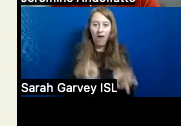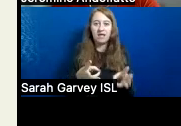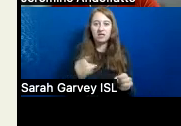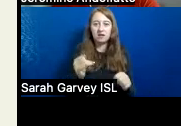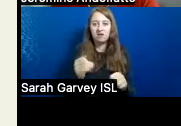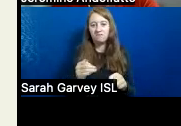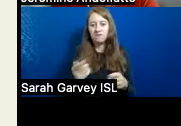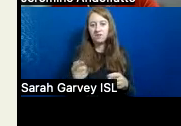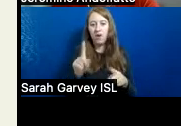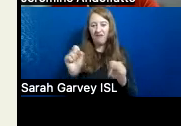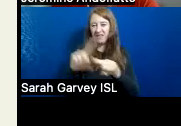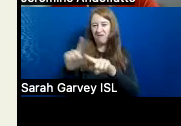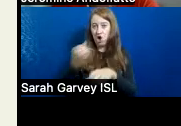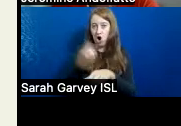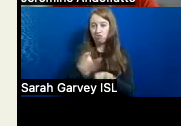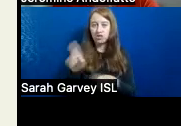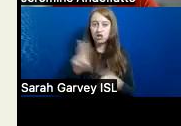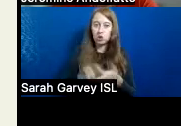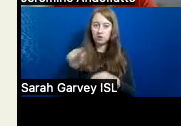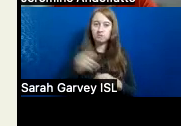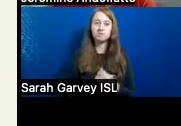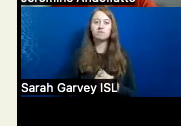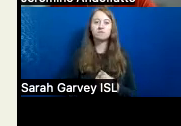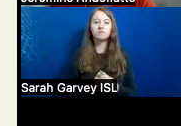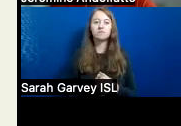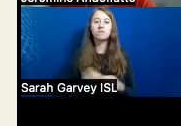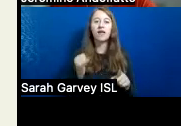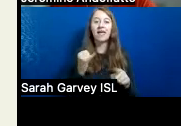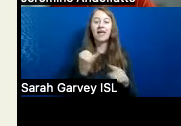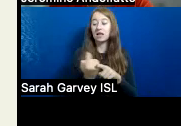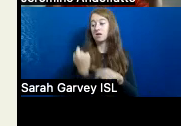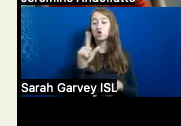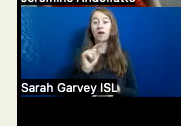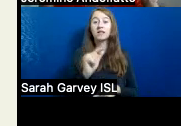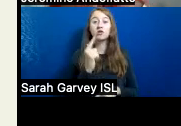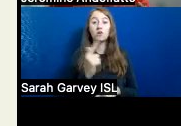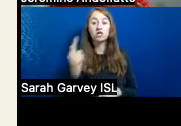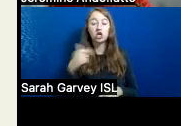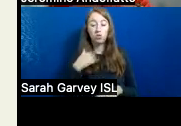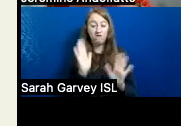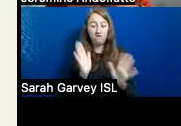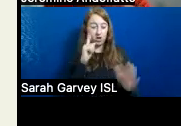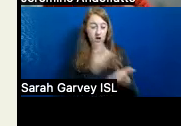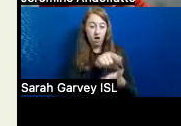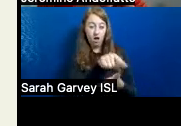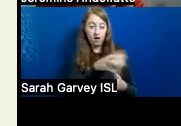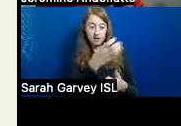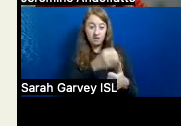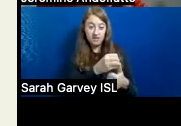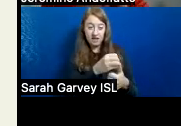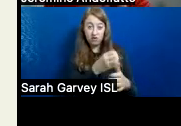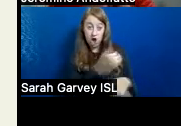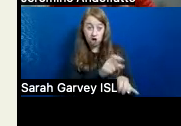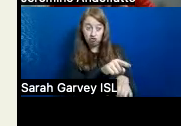And in 2022, when we looked at this specific country, we looked at what level of governance they were applied as